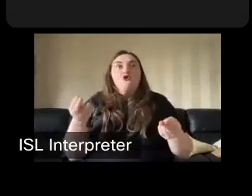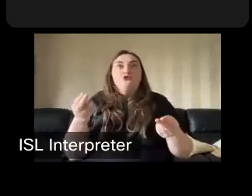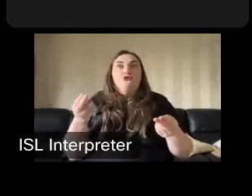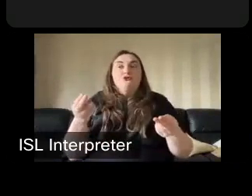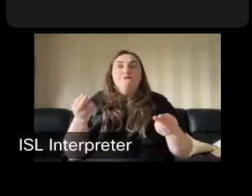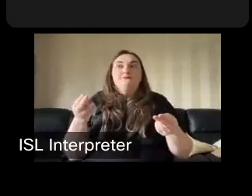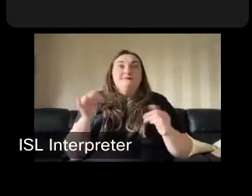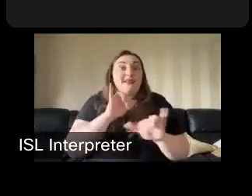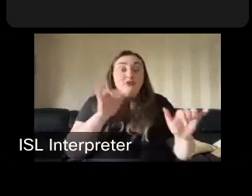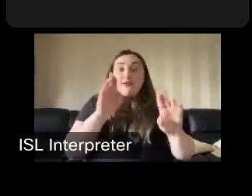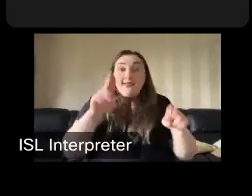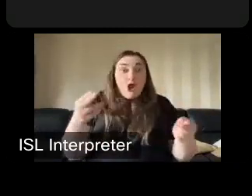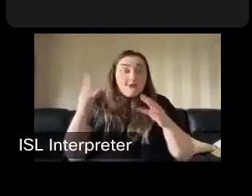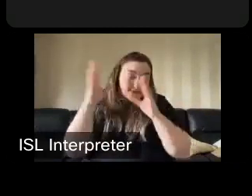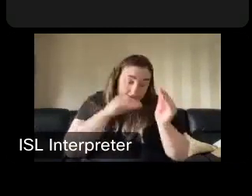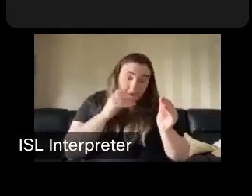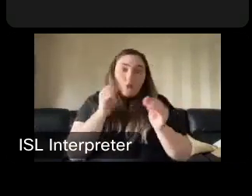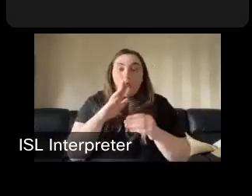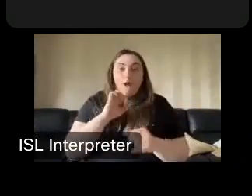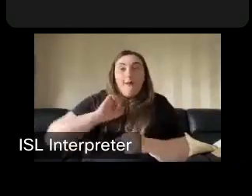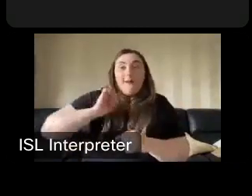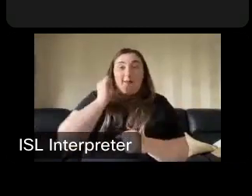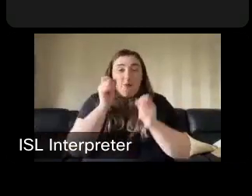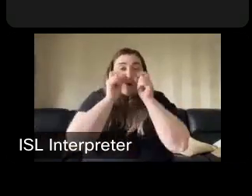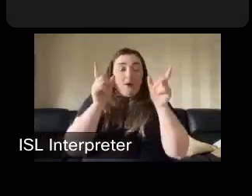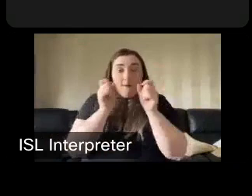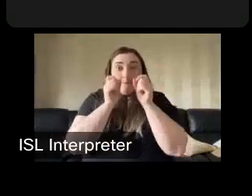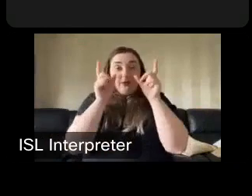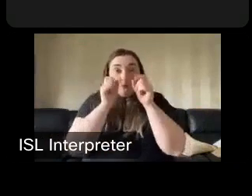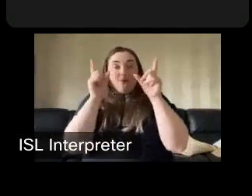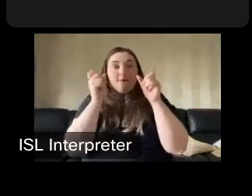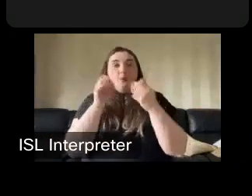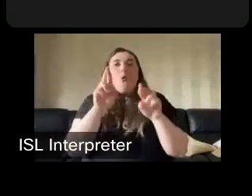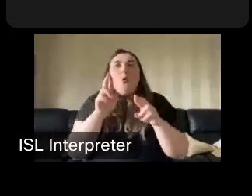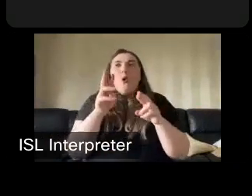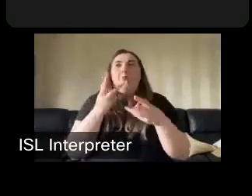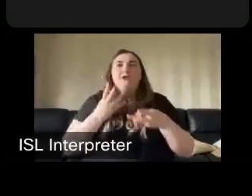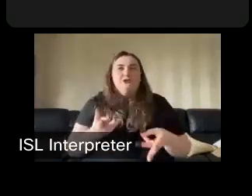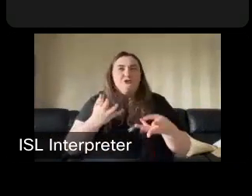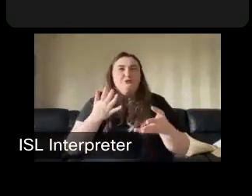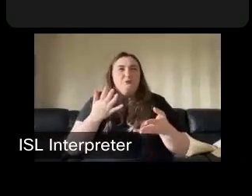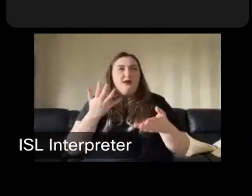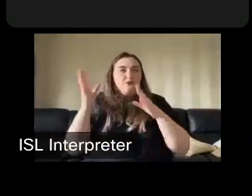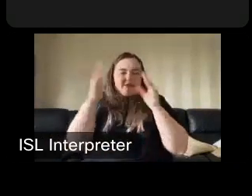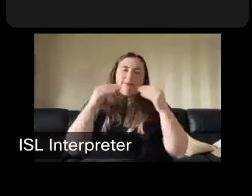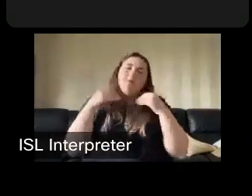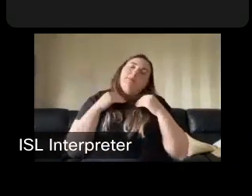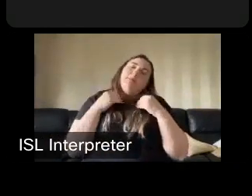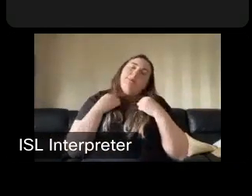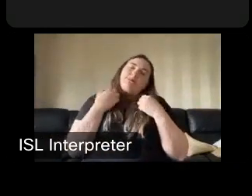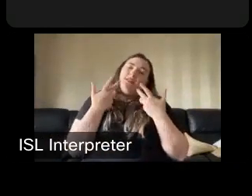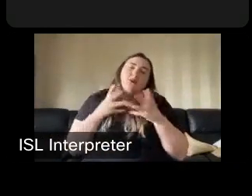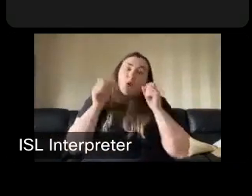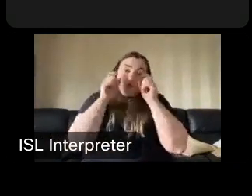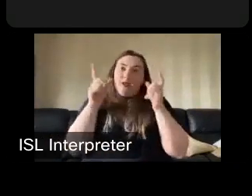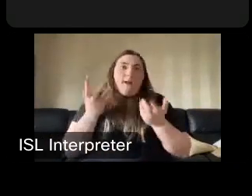They either can't get to sleep, they keep waking up, or they just want to sort of sleep and almost, anesthetize themselves,